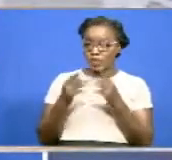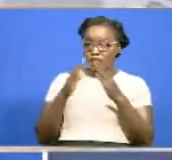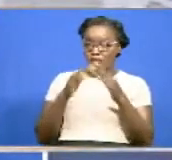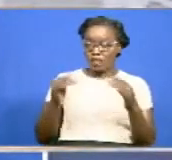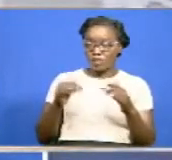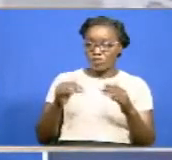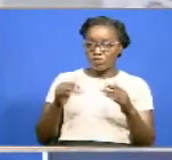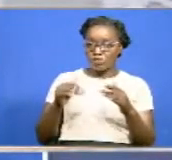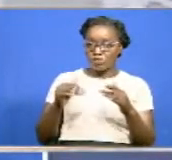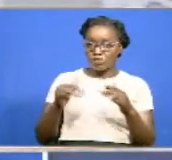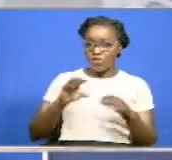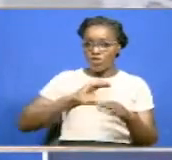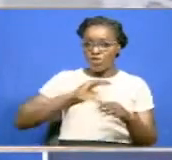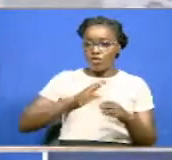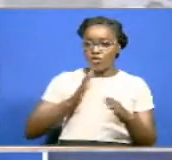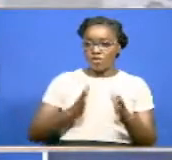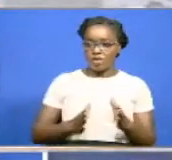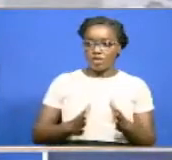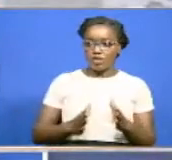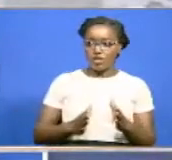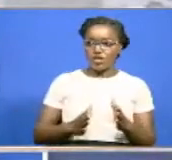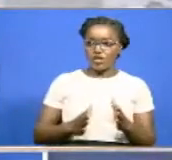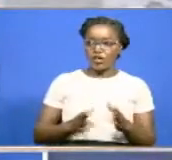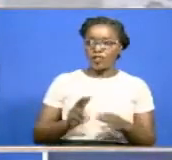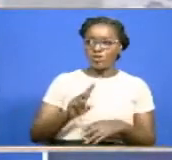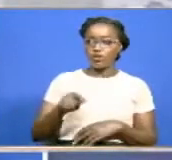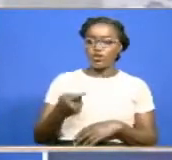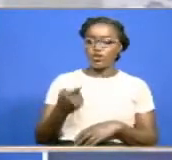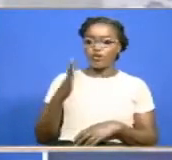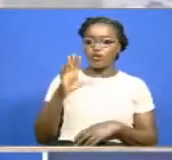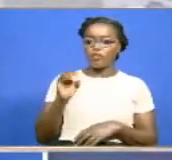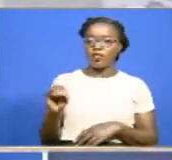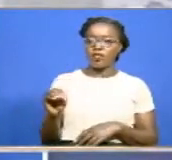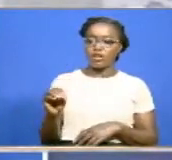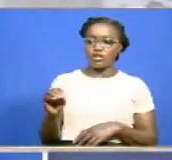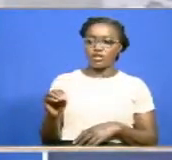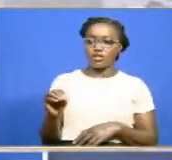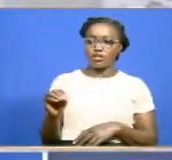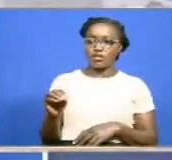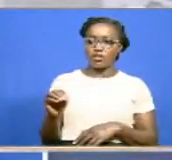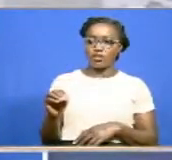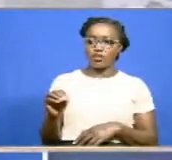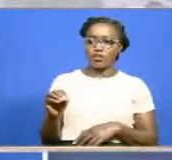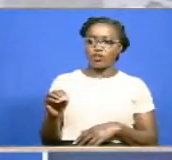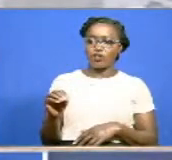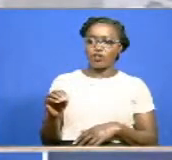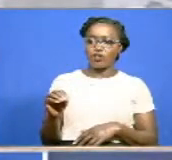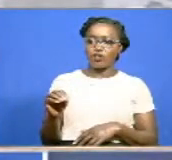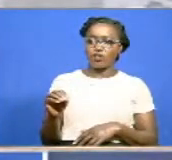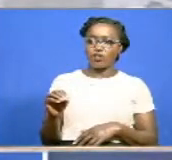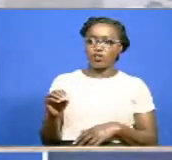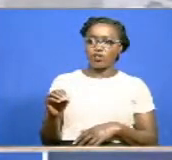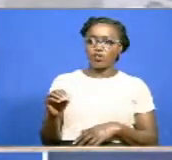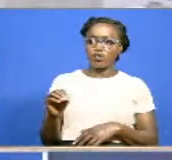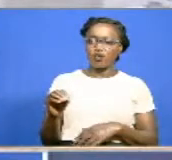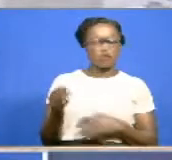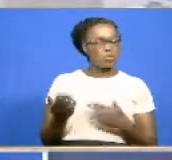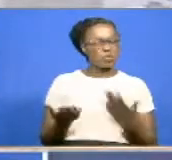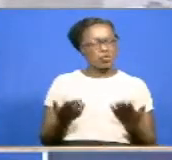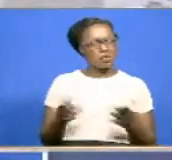kutulipisa pesa ambayo ni 2500. Ni kwa ajili labda hata yeye